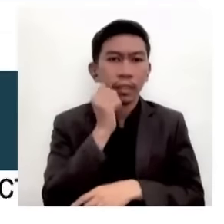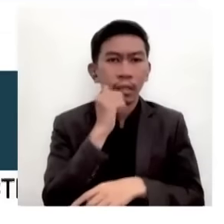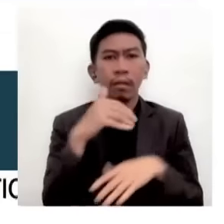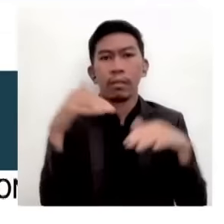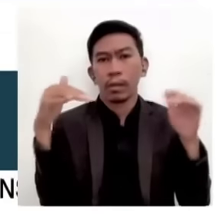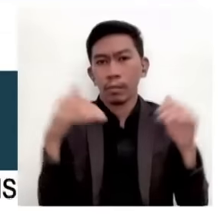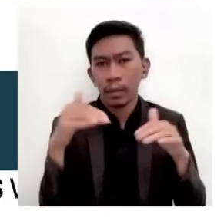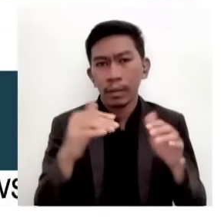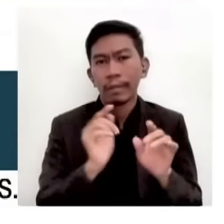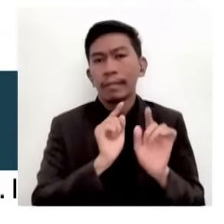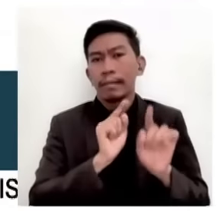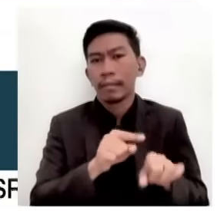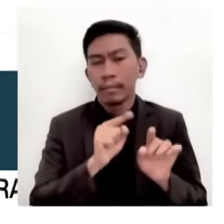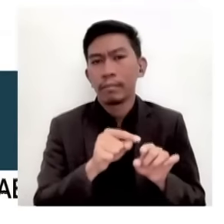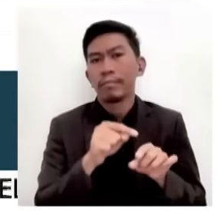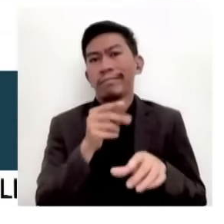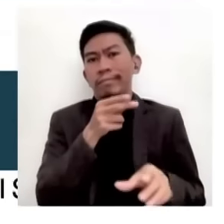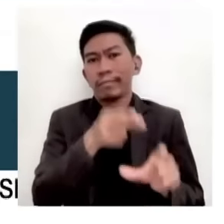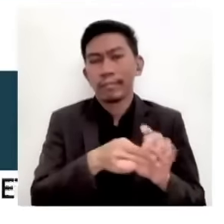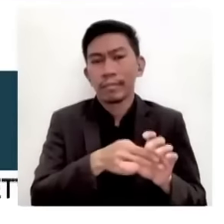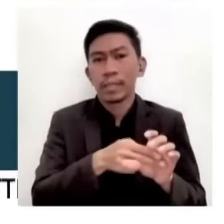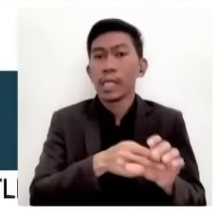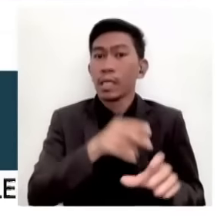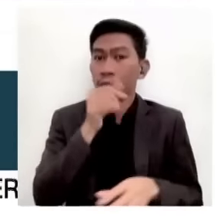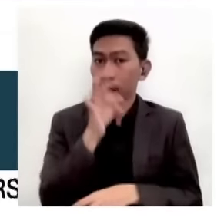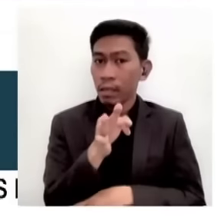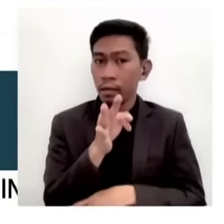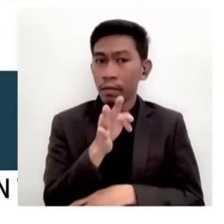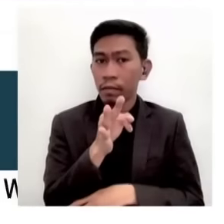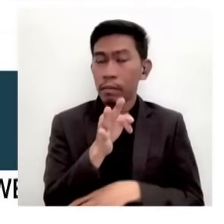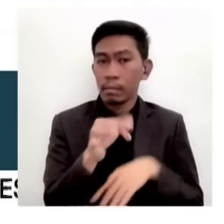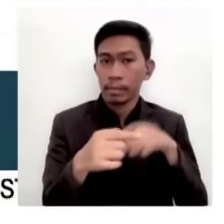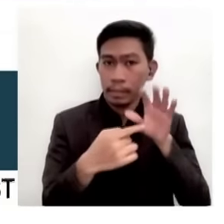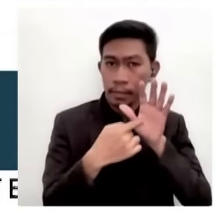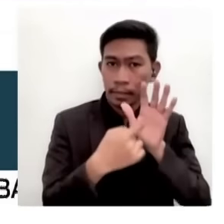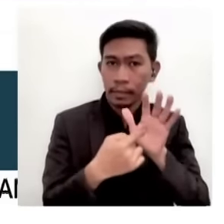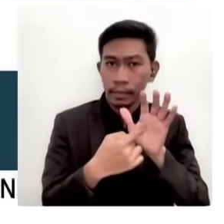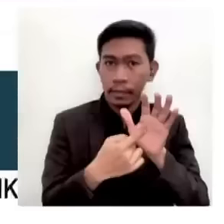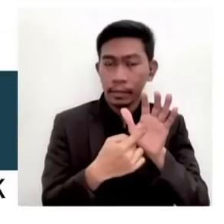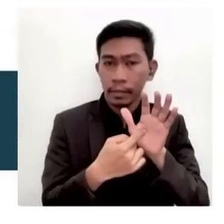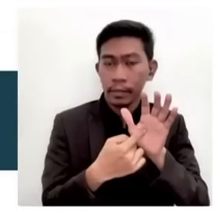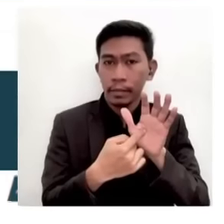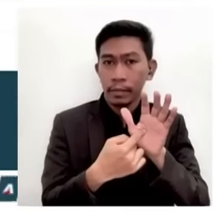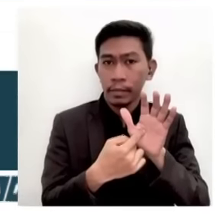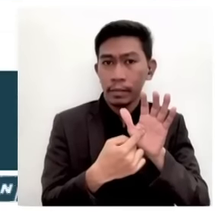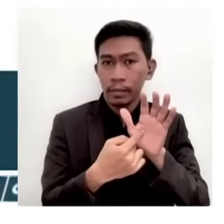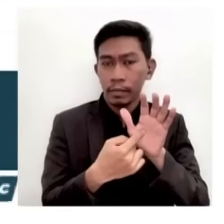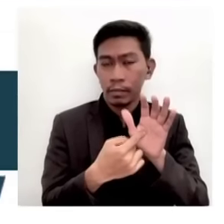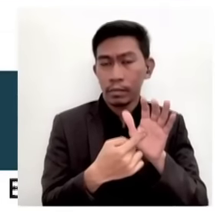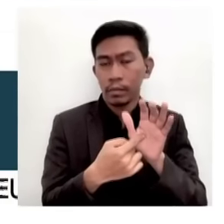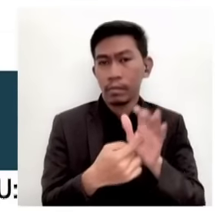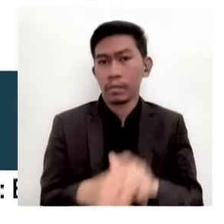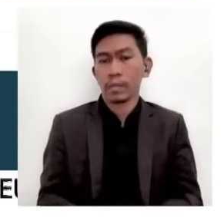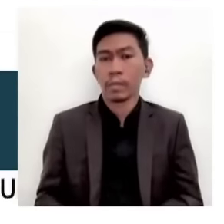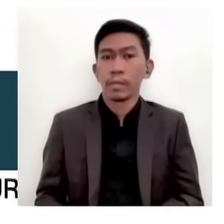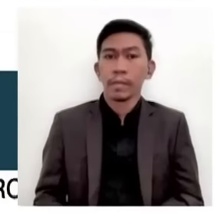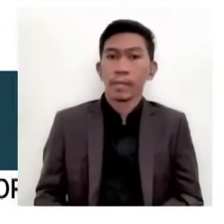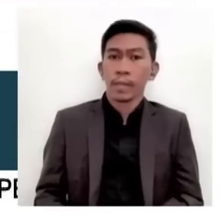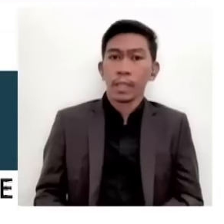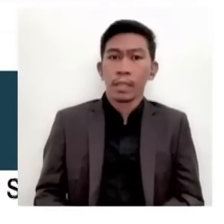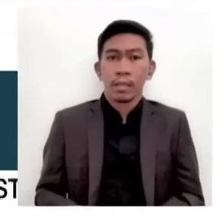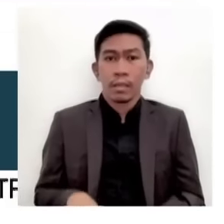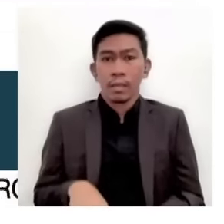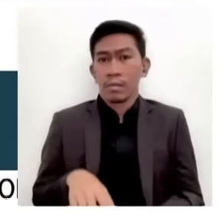hearings, sessions, kapag kahalimbawa, you're not the type na